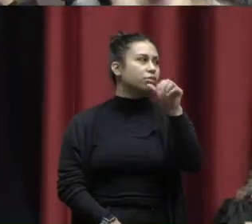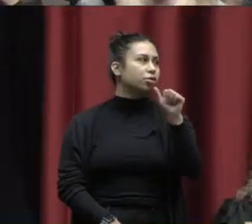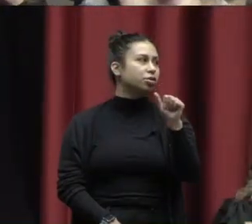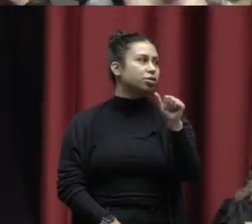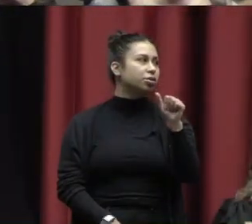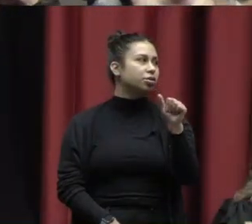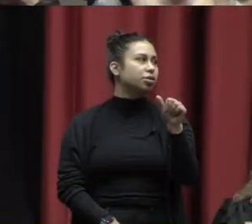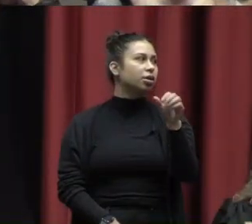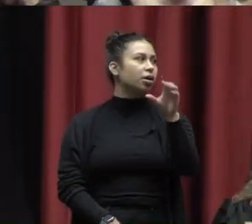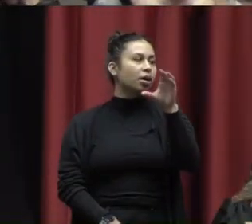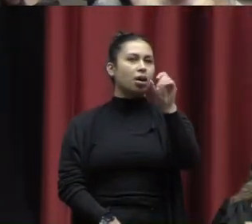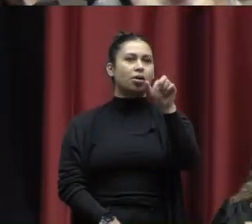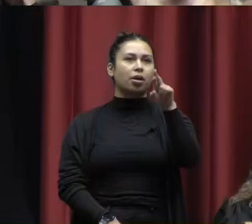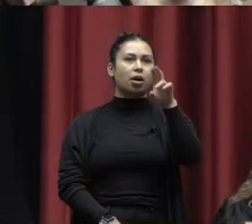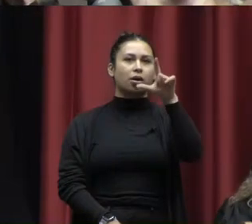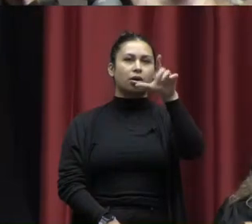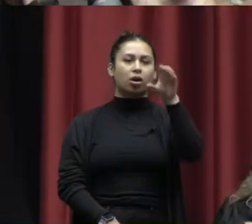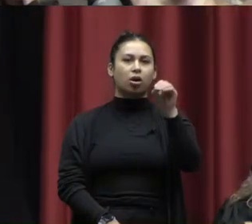Carla Nieto,